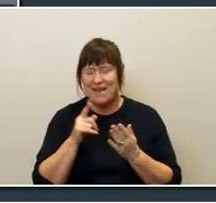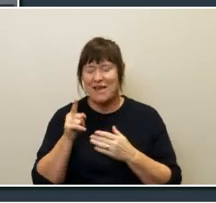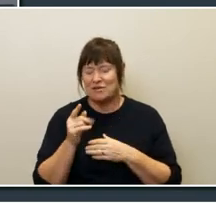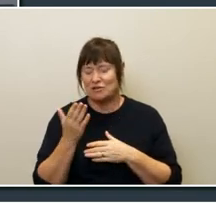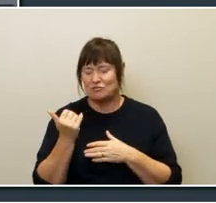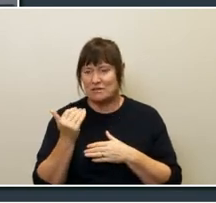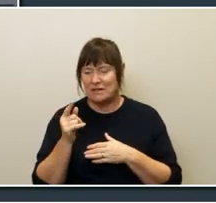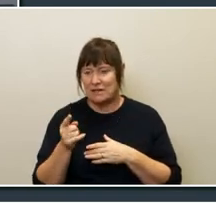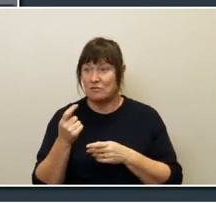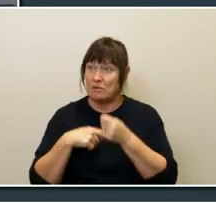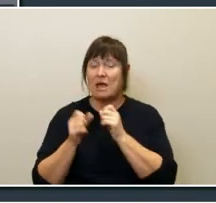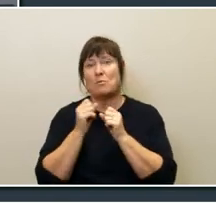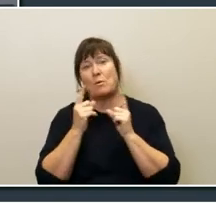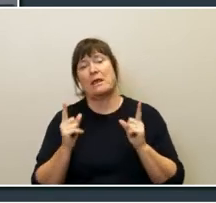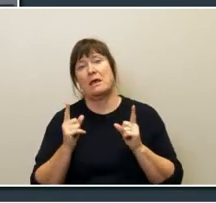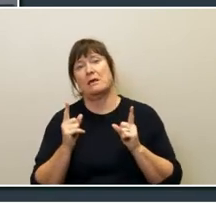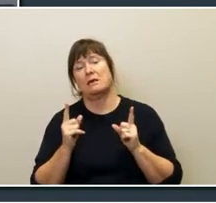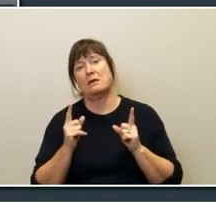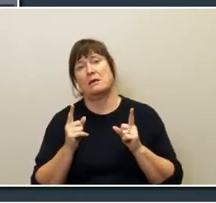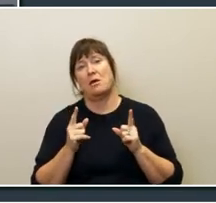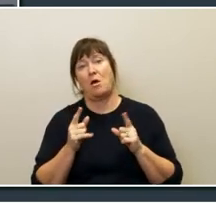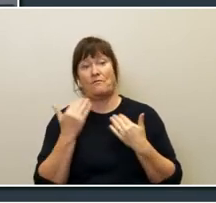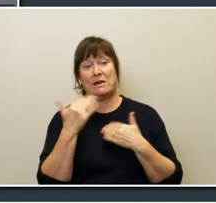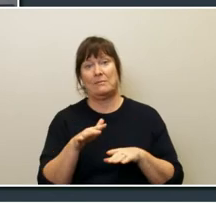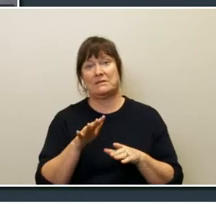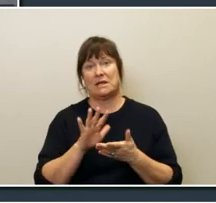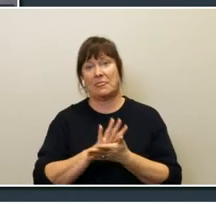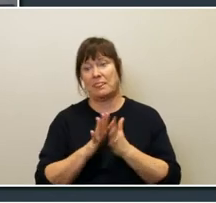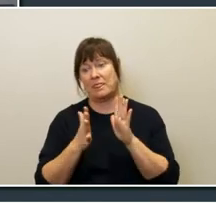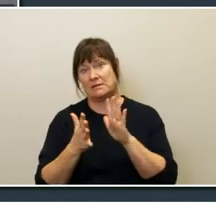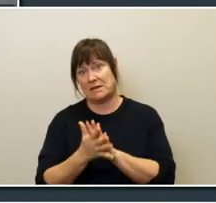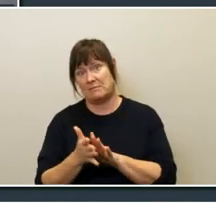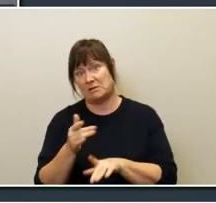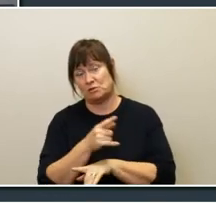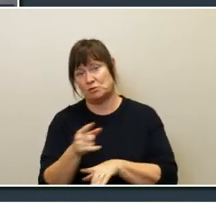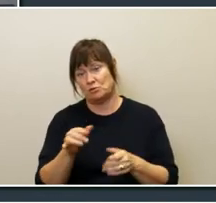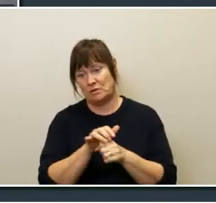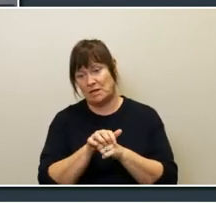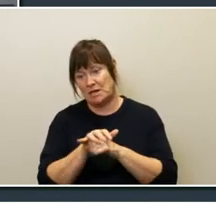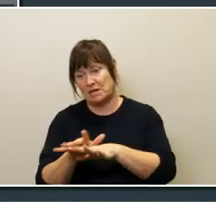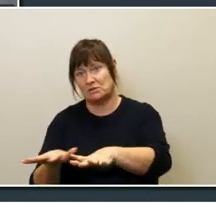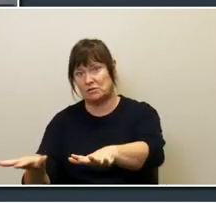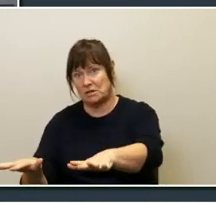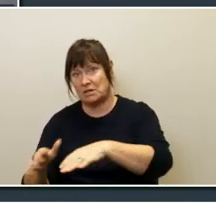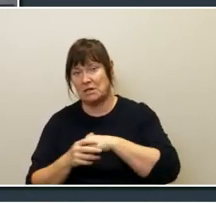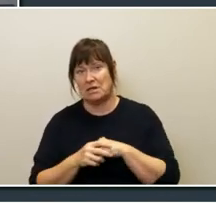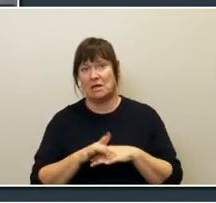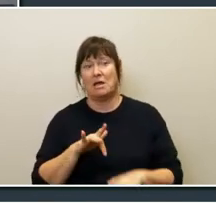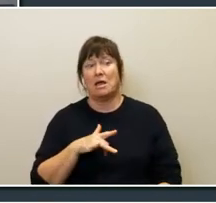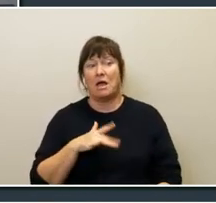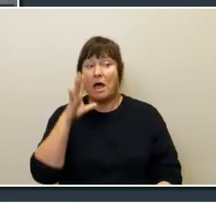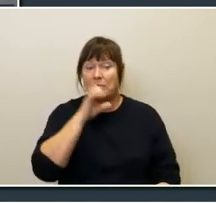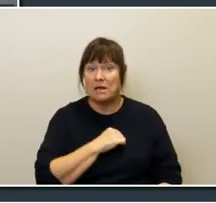fairly recently become aware of taking action to limit the damage, better late than never. I believe we have reached a dangerous